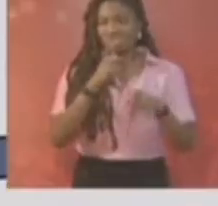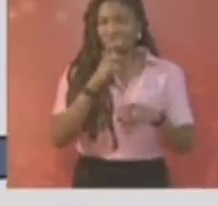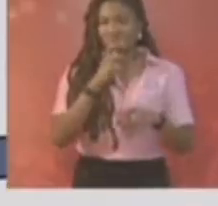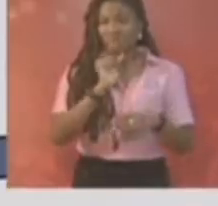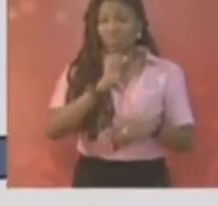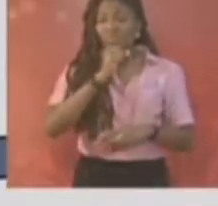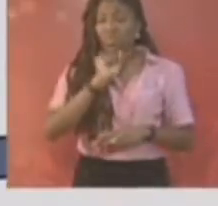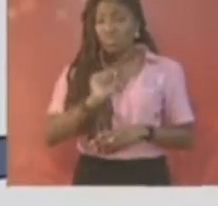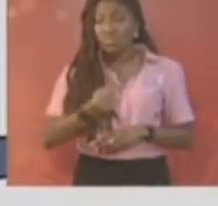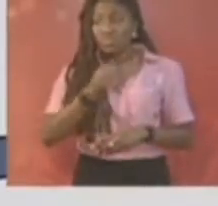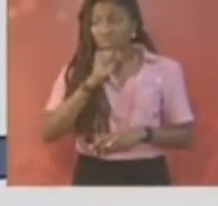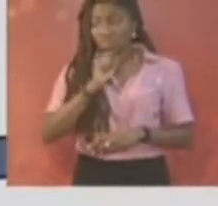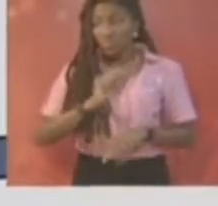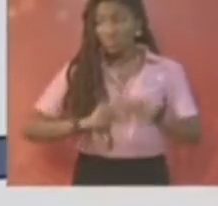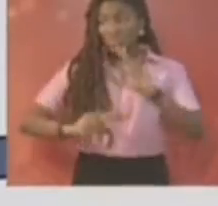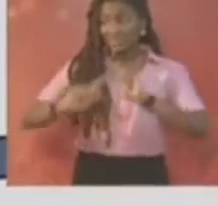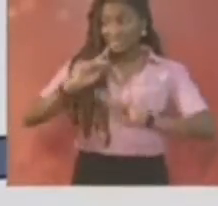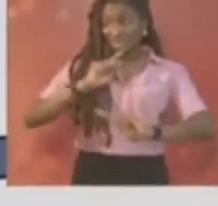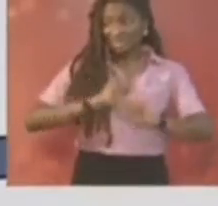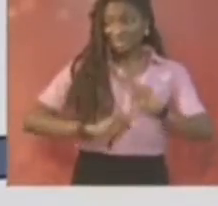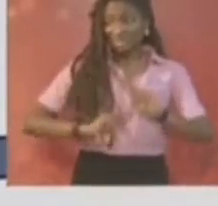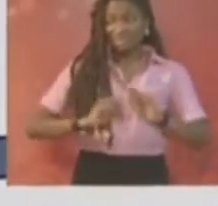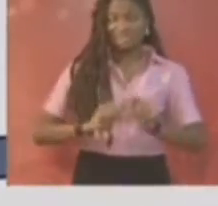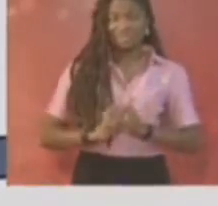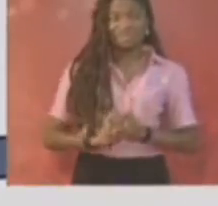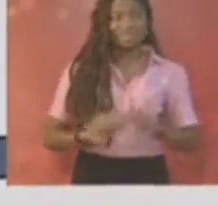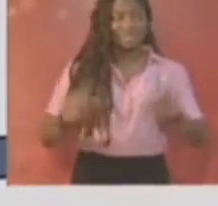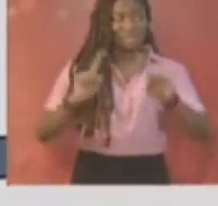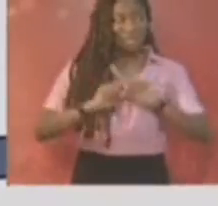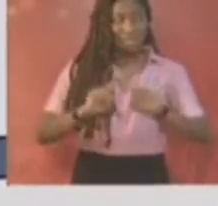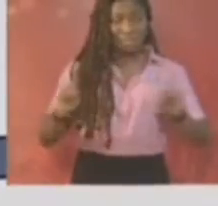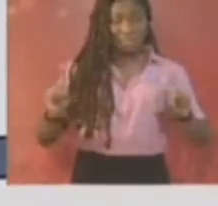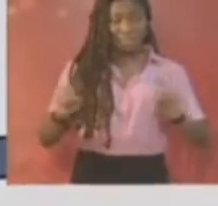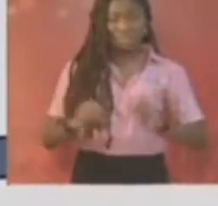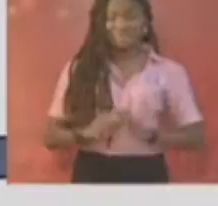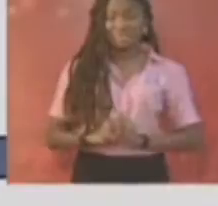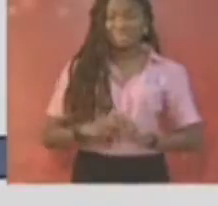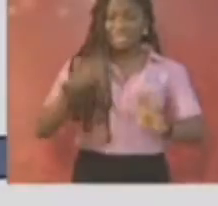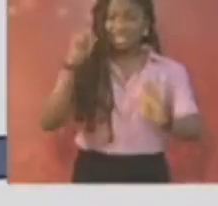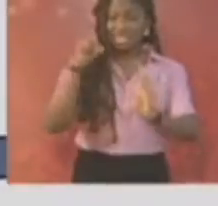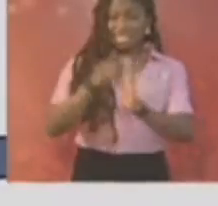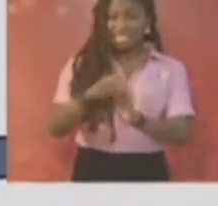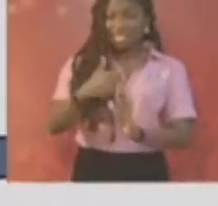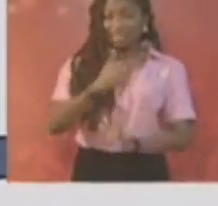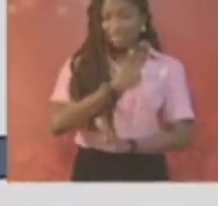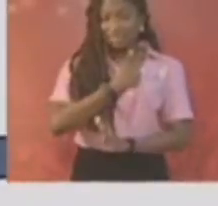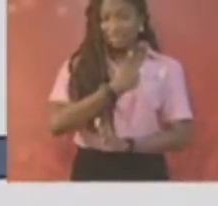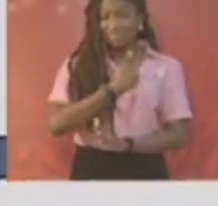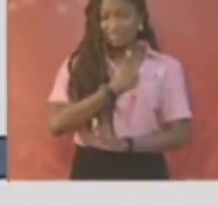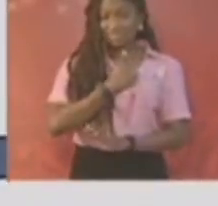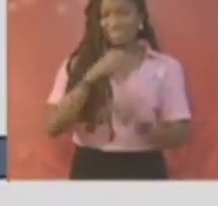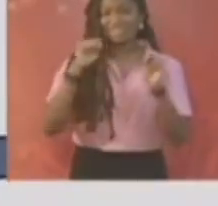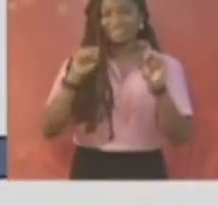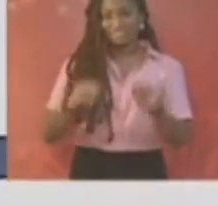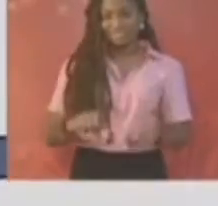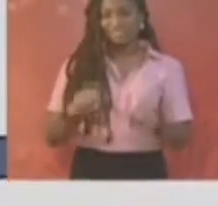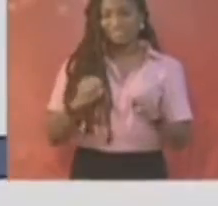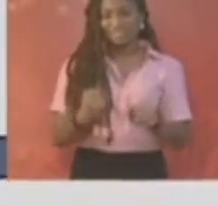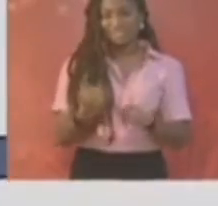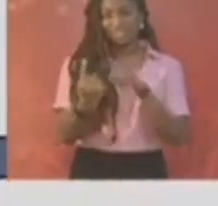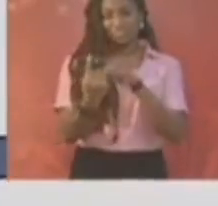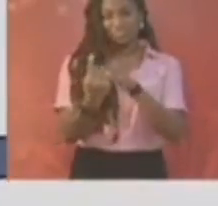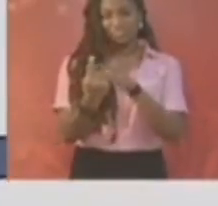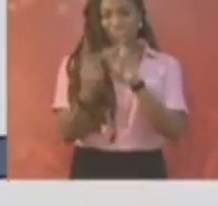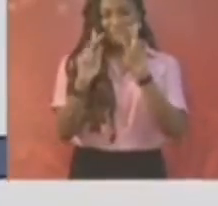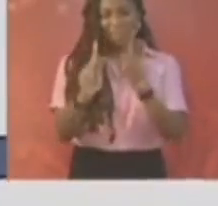elderly population. But in terms of suicide, the reference was to that case that occurred at the